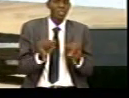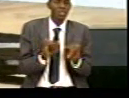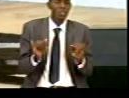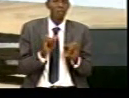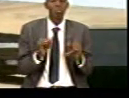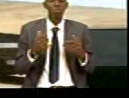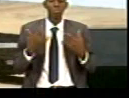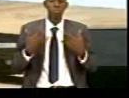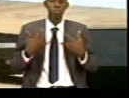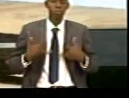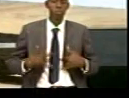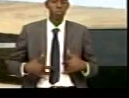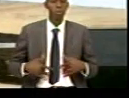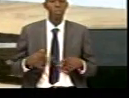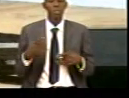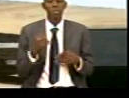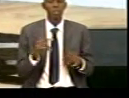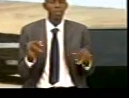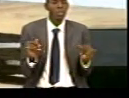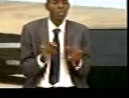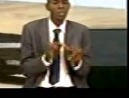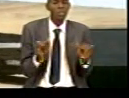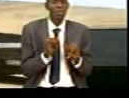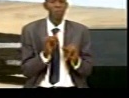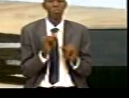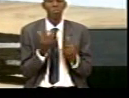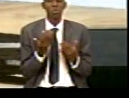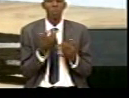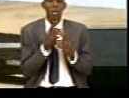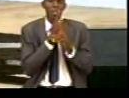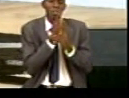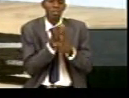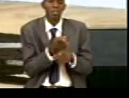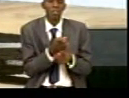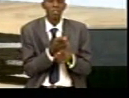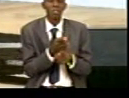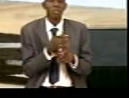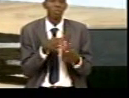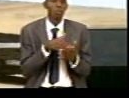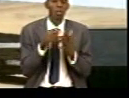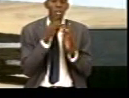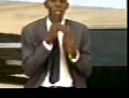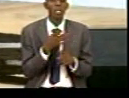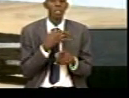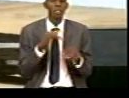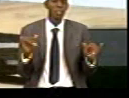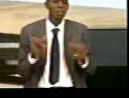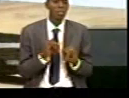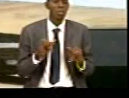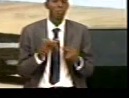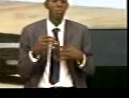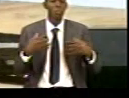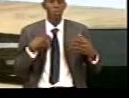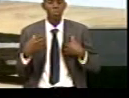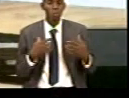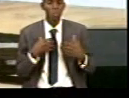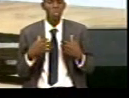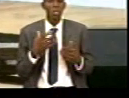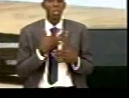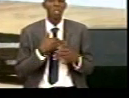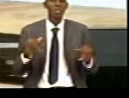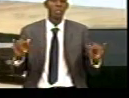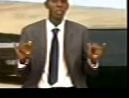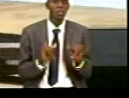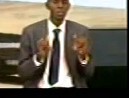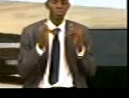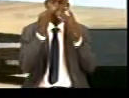despair, the same despondency, and the same complaint, and the same